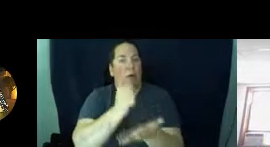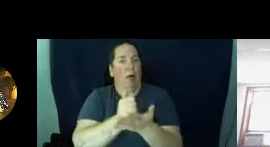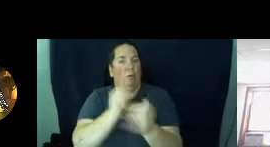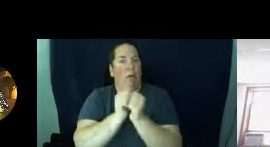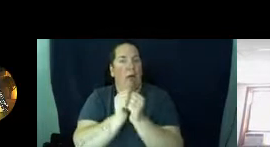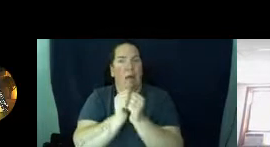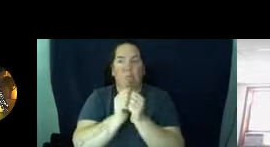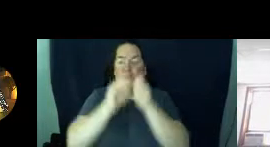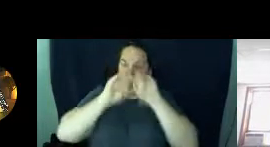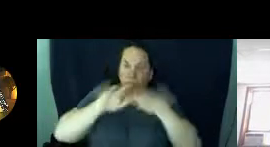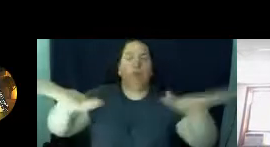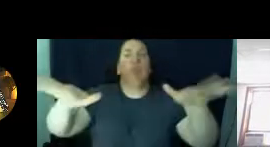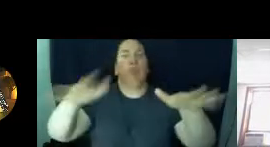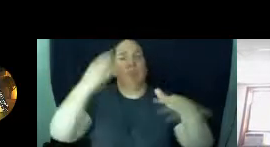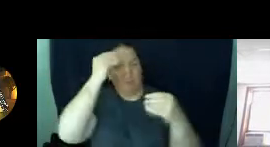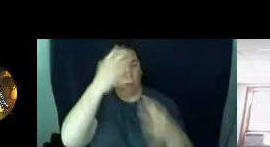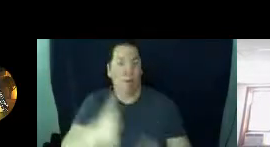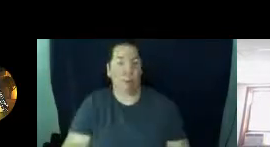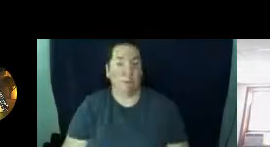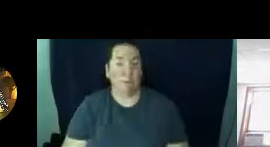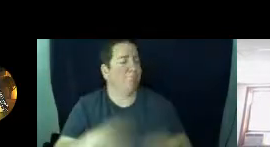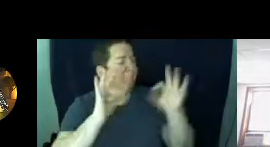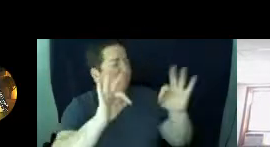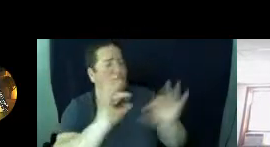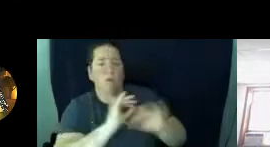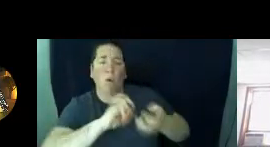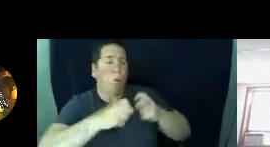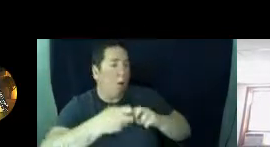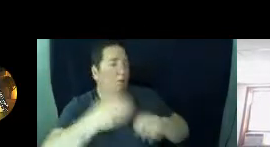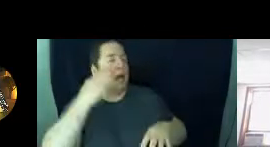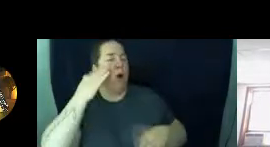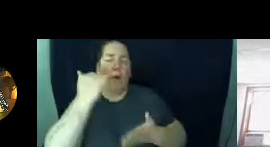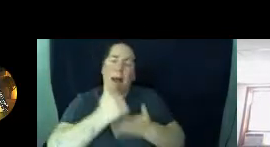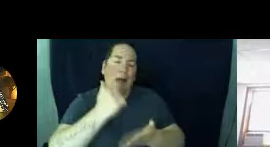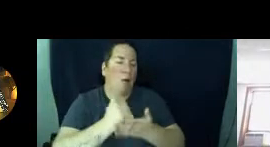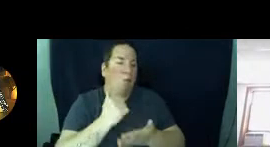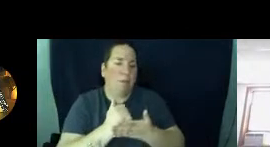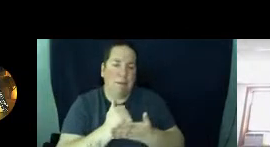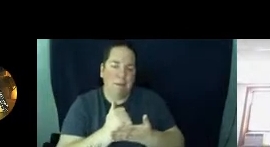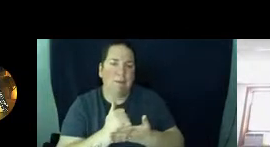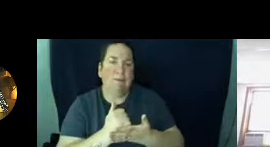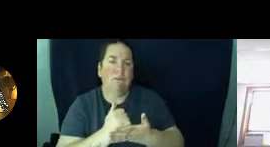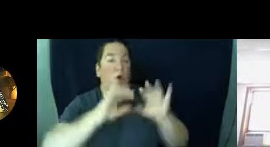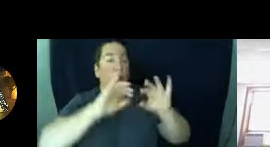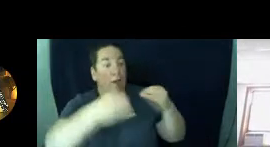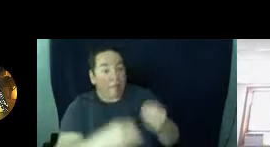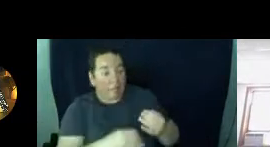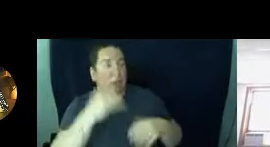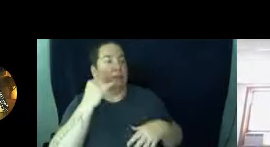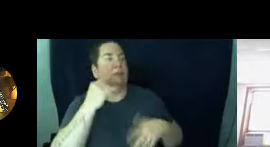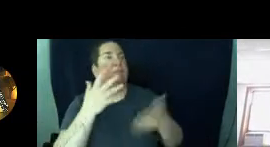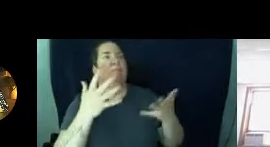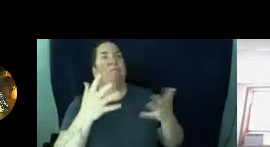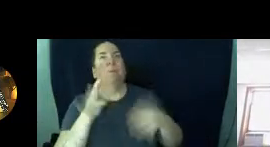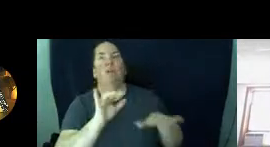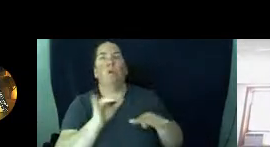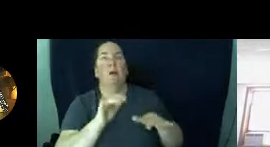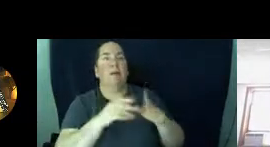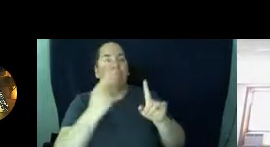thought. Yeah, no problem. I just know that it does help, like with local organizations, if they're doing like an